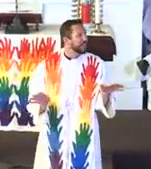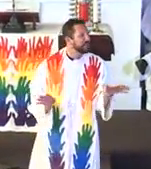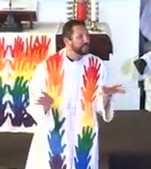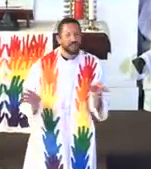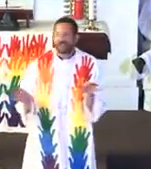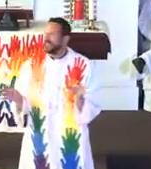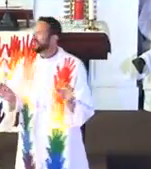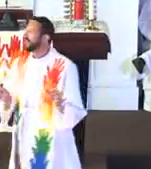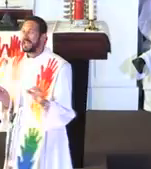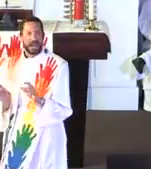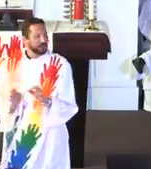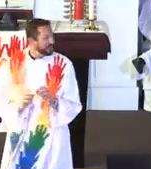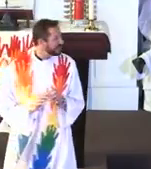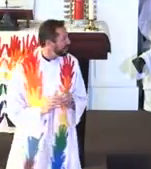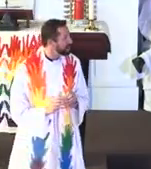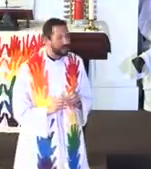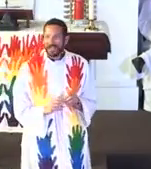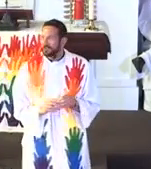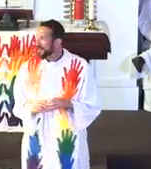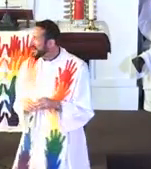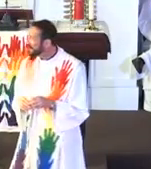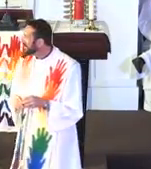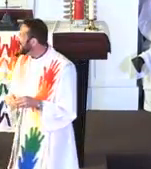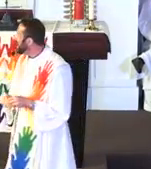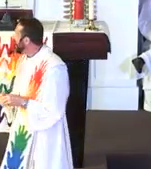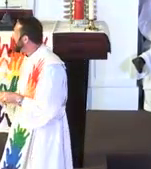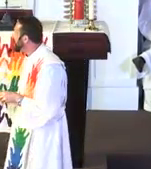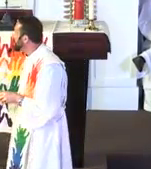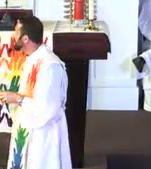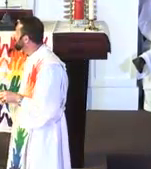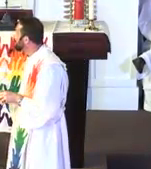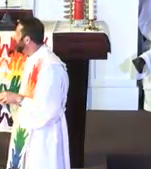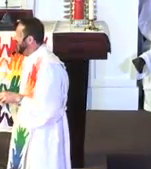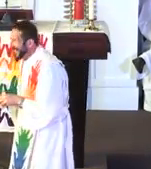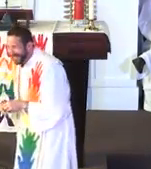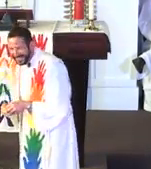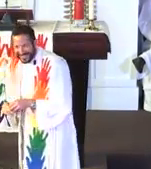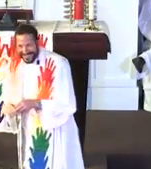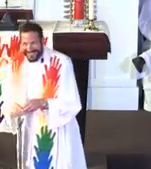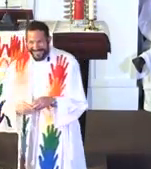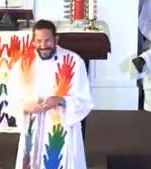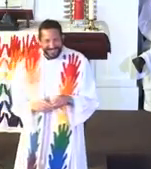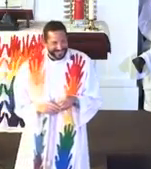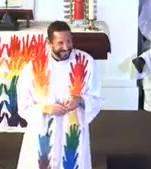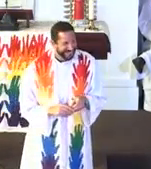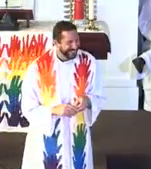so it was really interesting just looking out and seeing where things were.